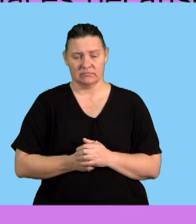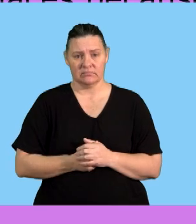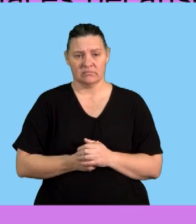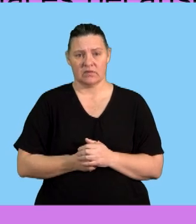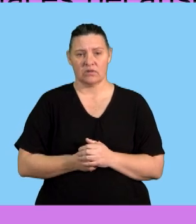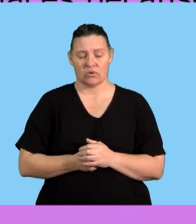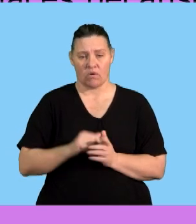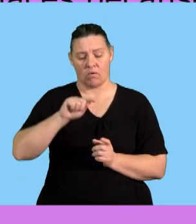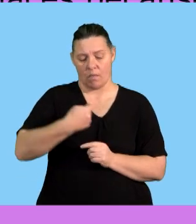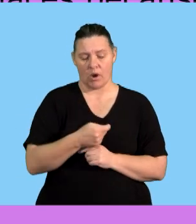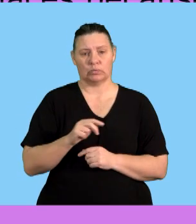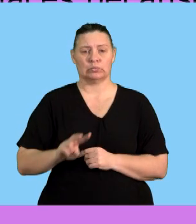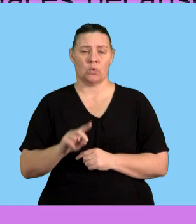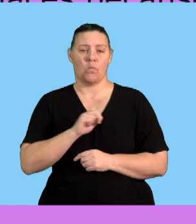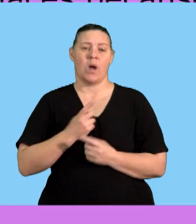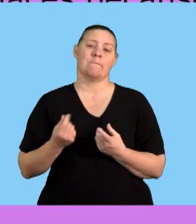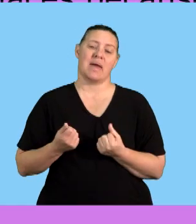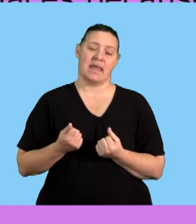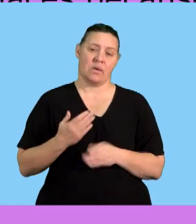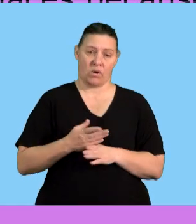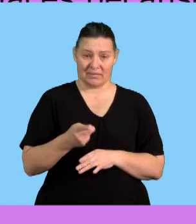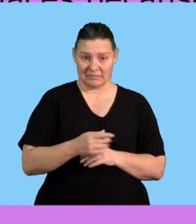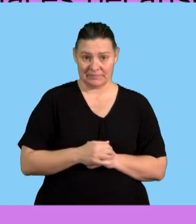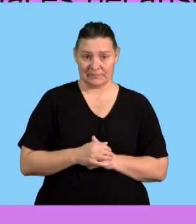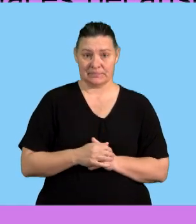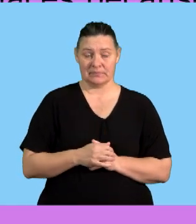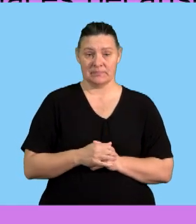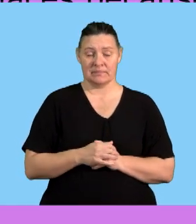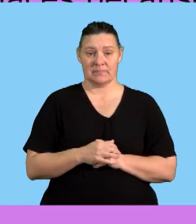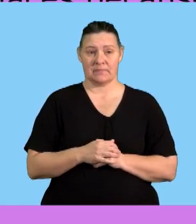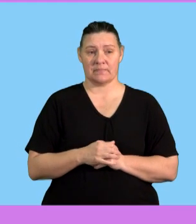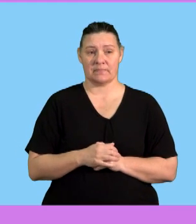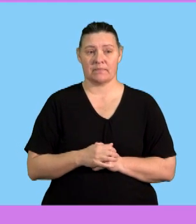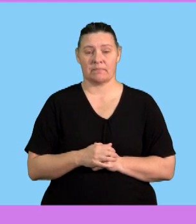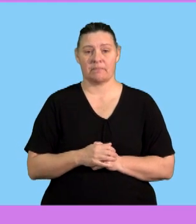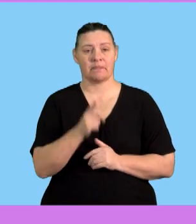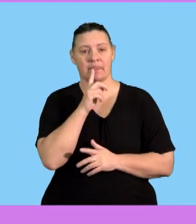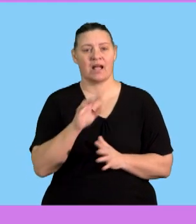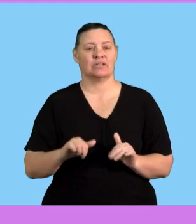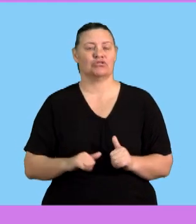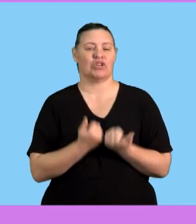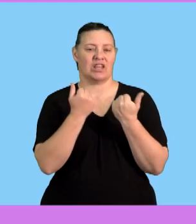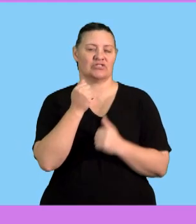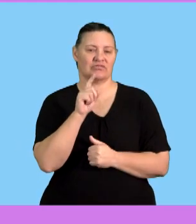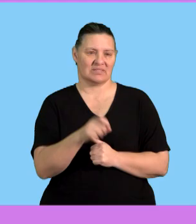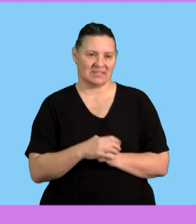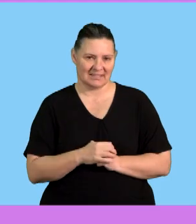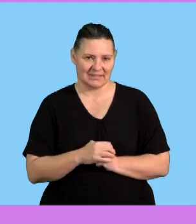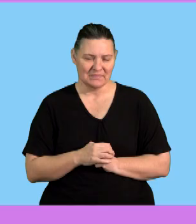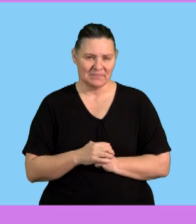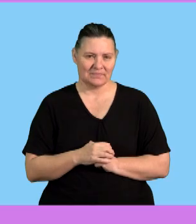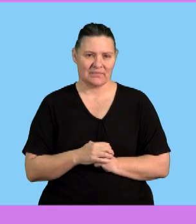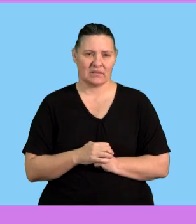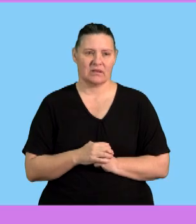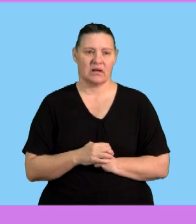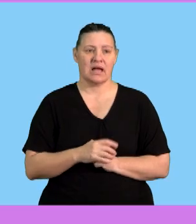to 2 decimal places because we are working with money. And then the challenge I leave you